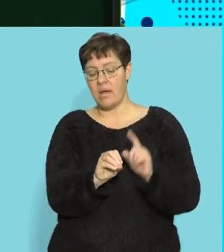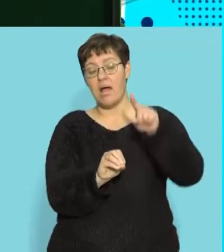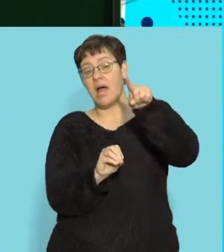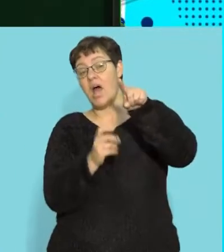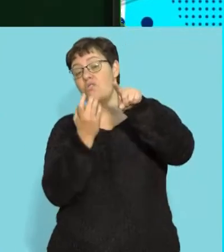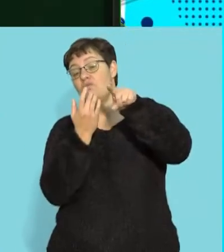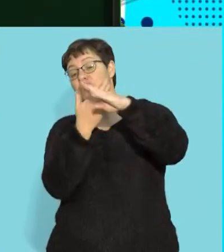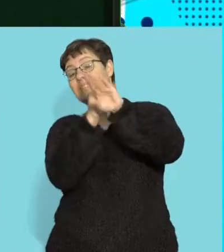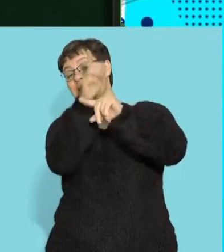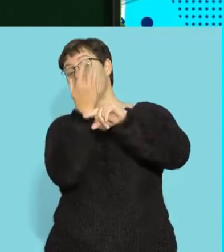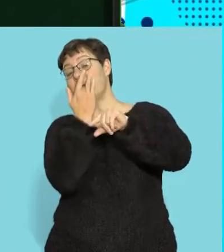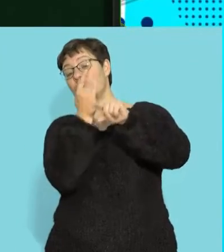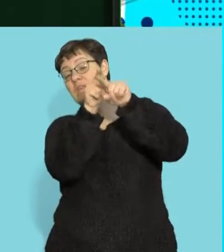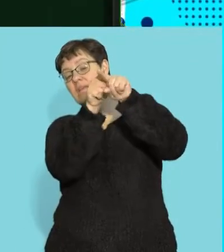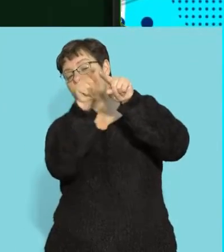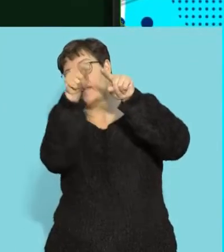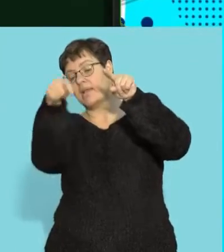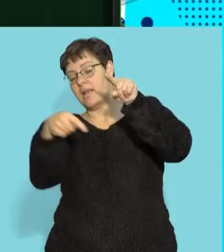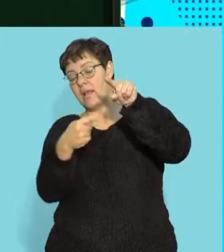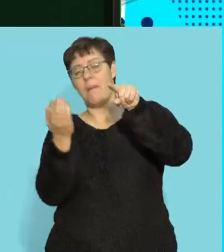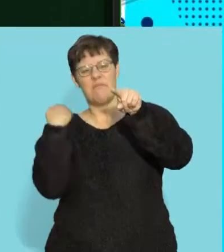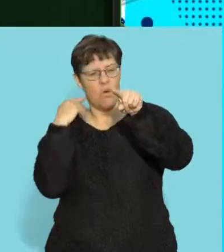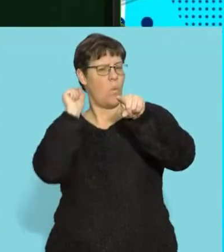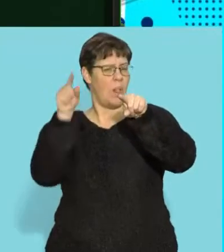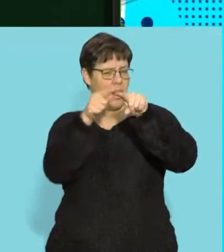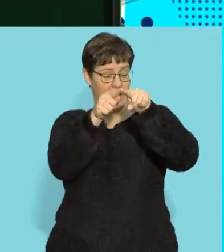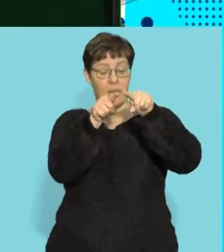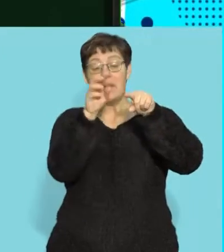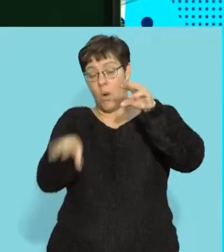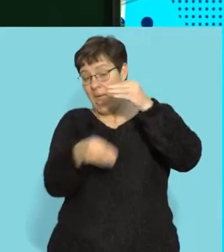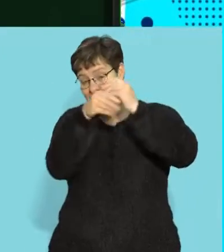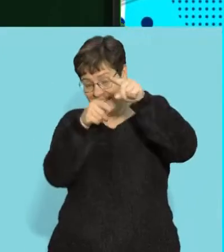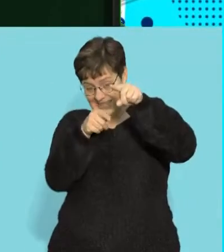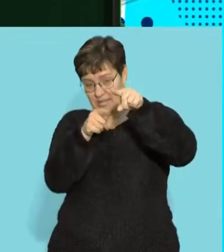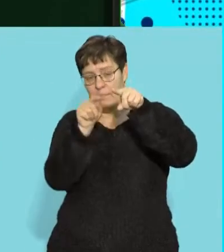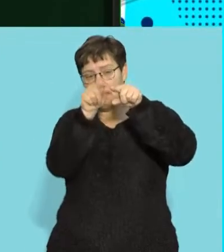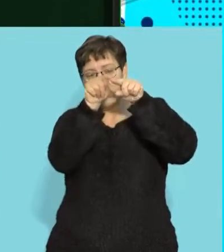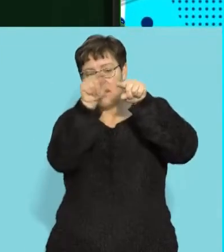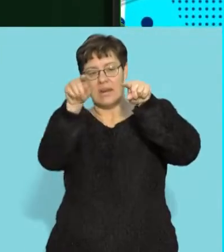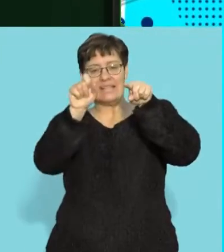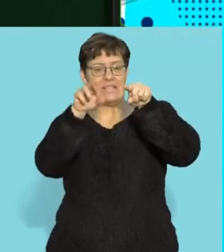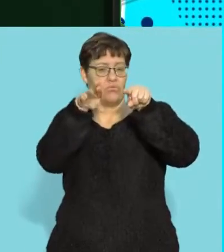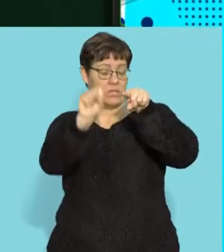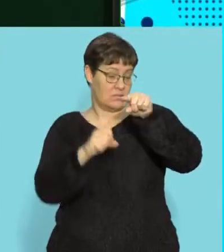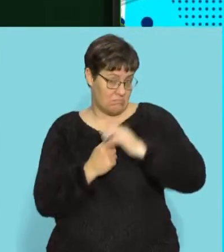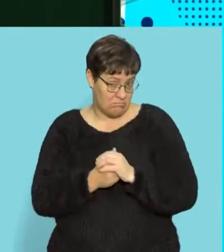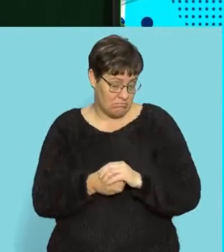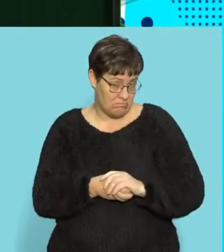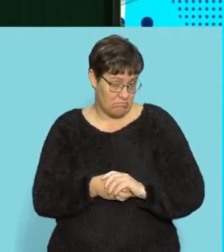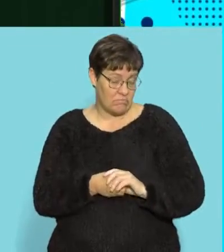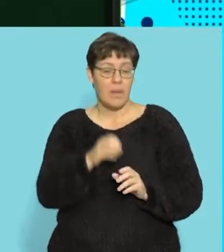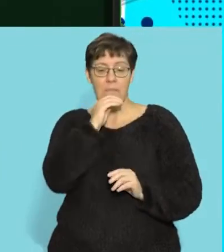the internal resistance of the battery on the brightness. Remember, if we add the internal resistance of the battery, we're